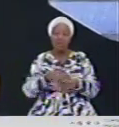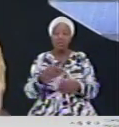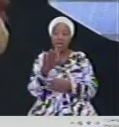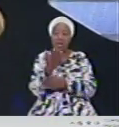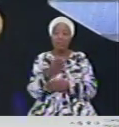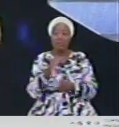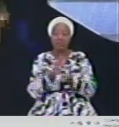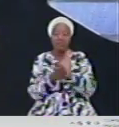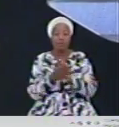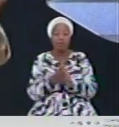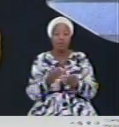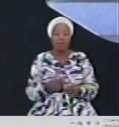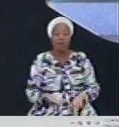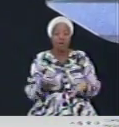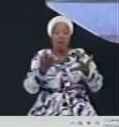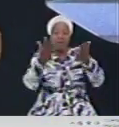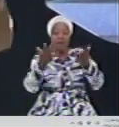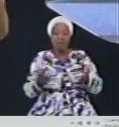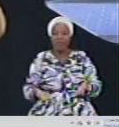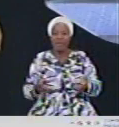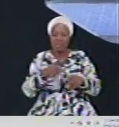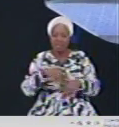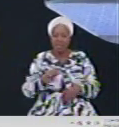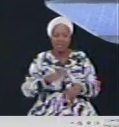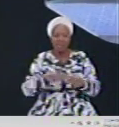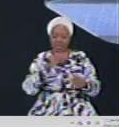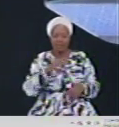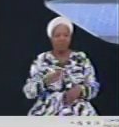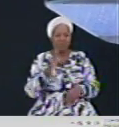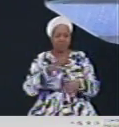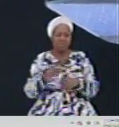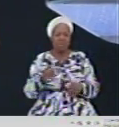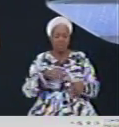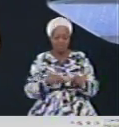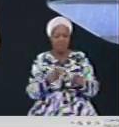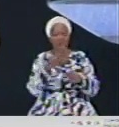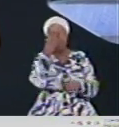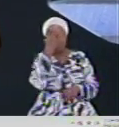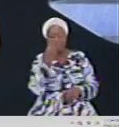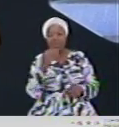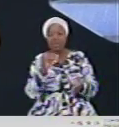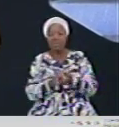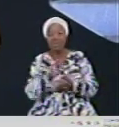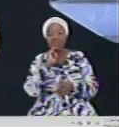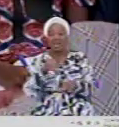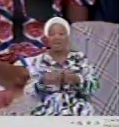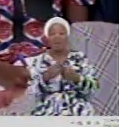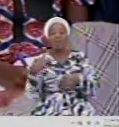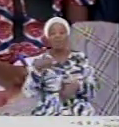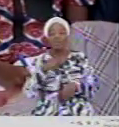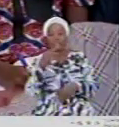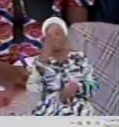their hands. That didn't affect them. They kept on sleeping. That's how they kept on sleeping.